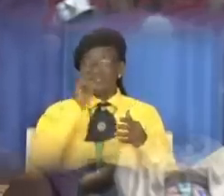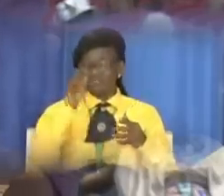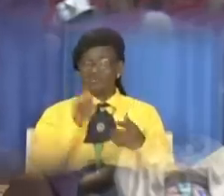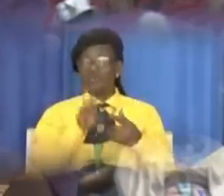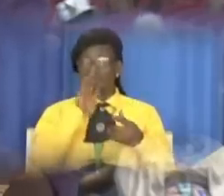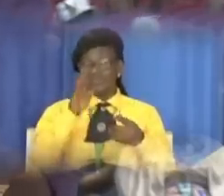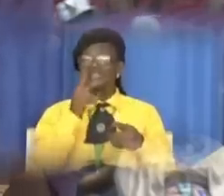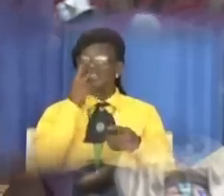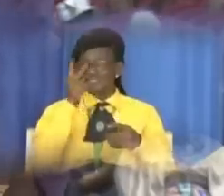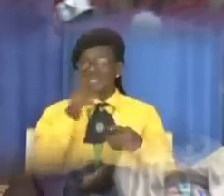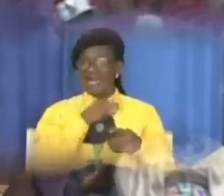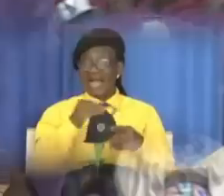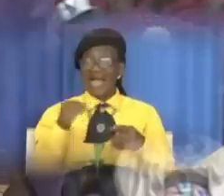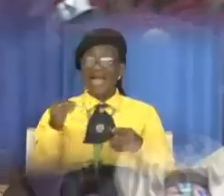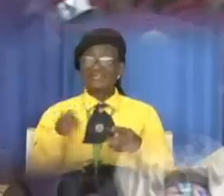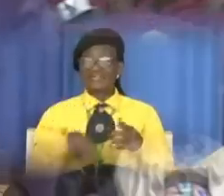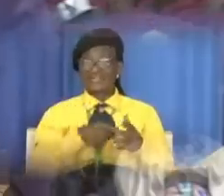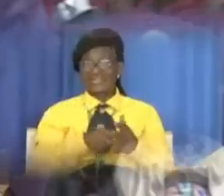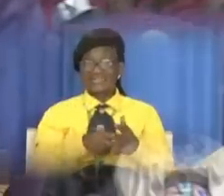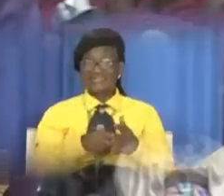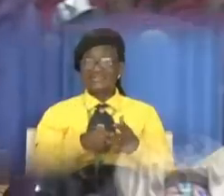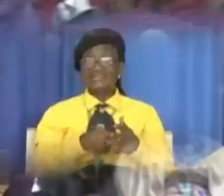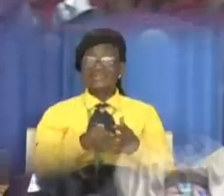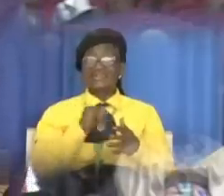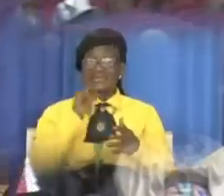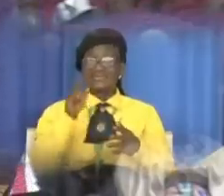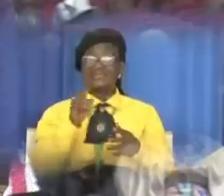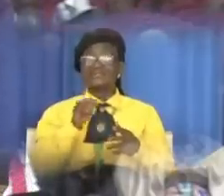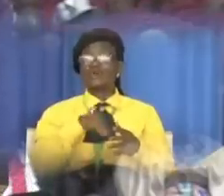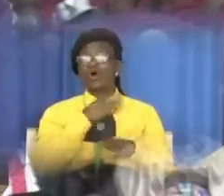when all your requests,